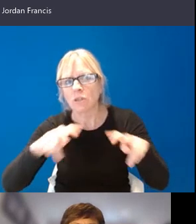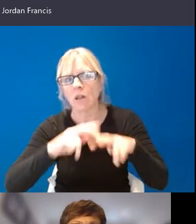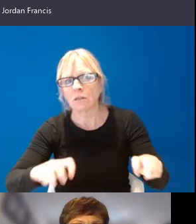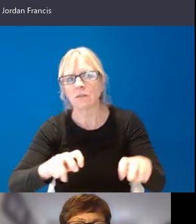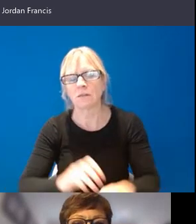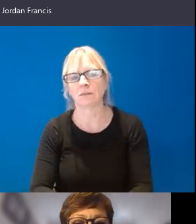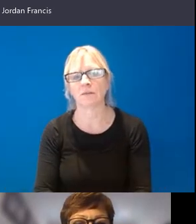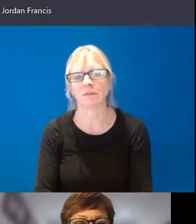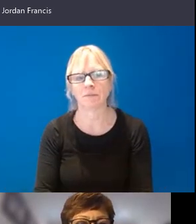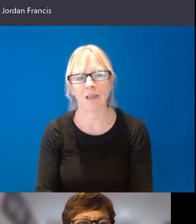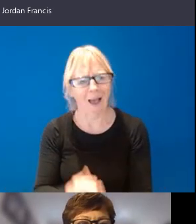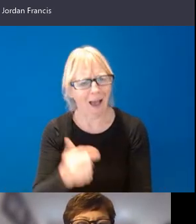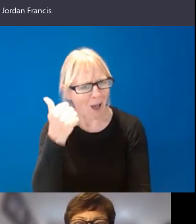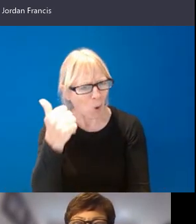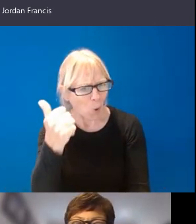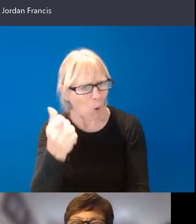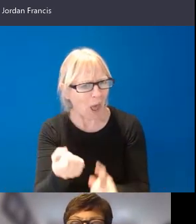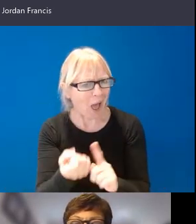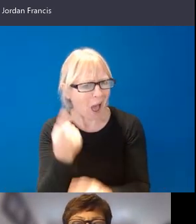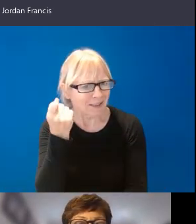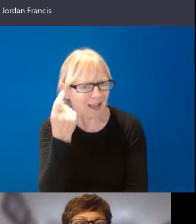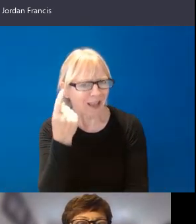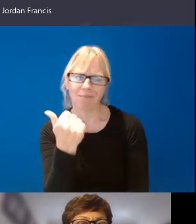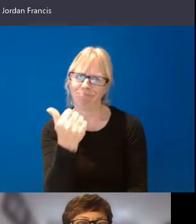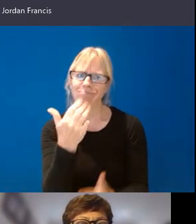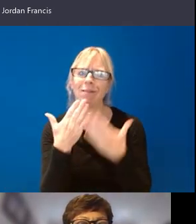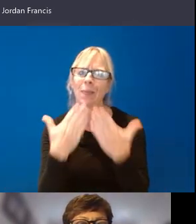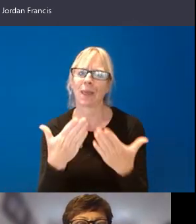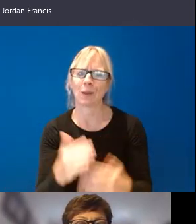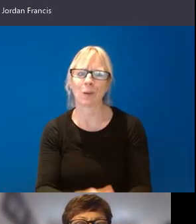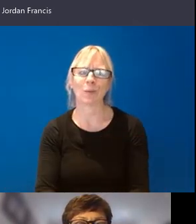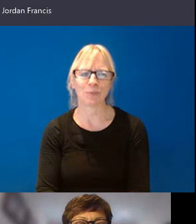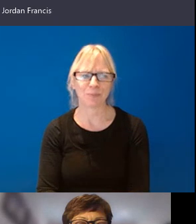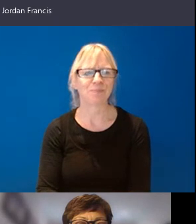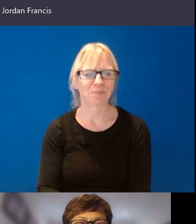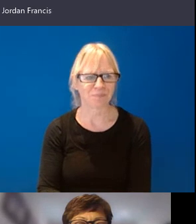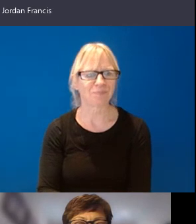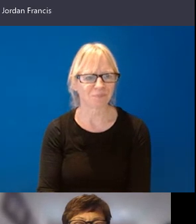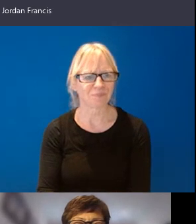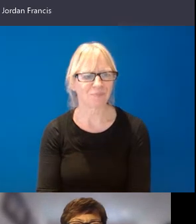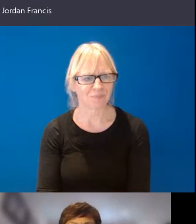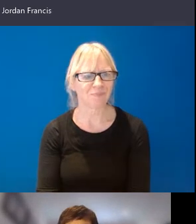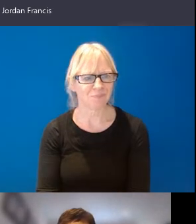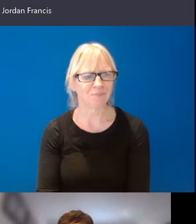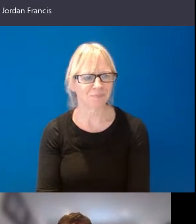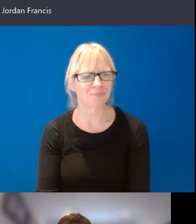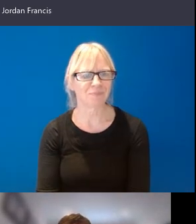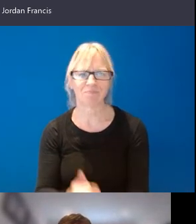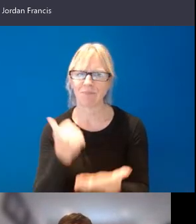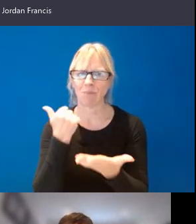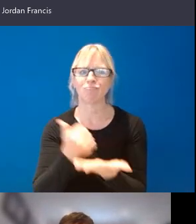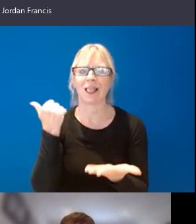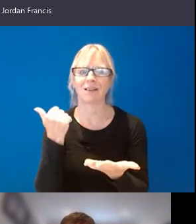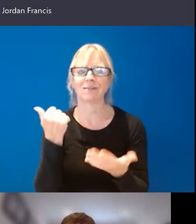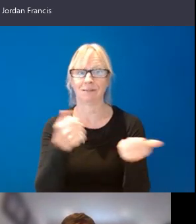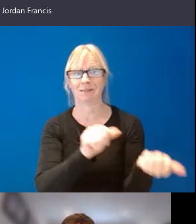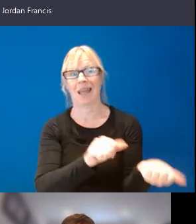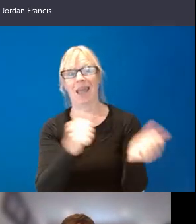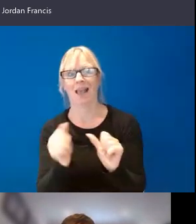There's some great ideas there. Thank you. That's brilliant. Shall we move